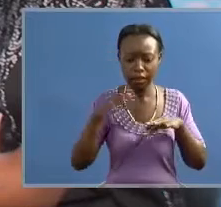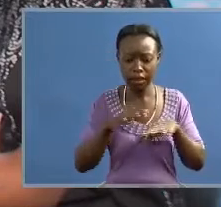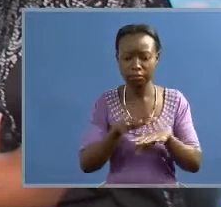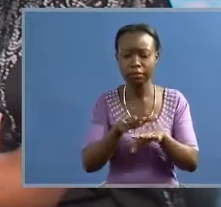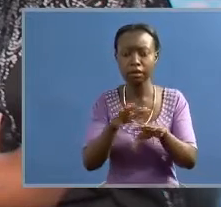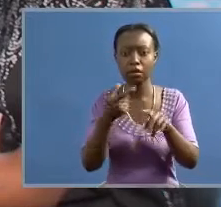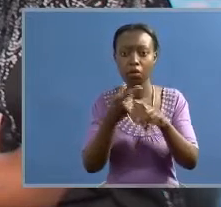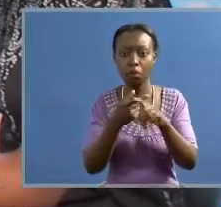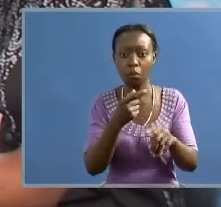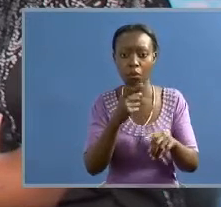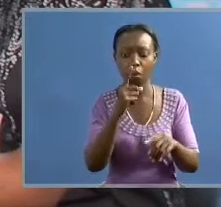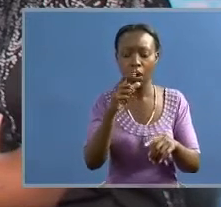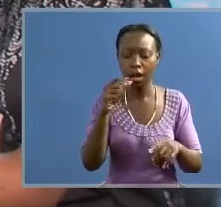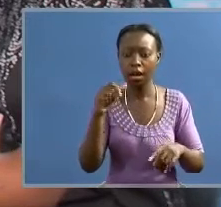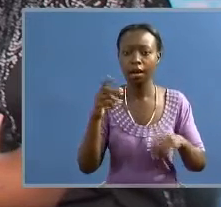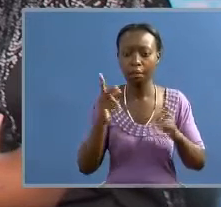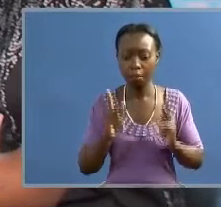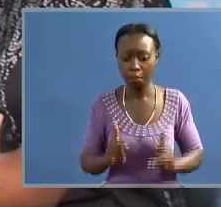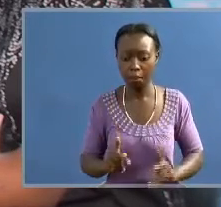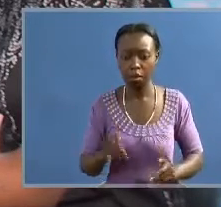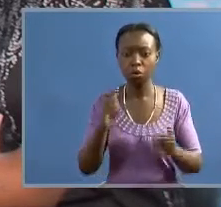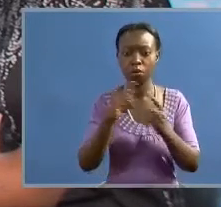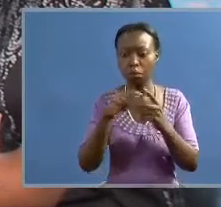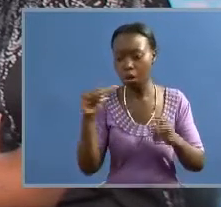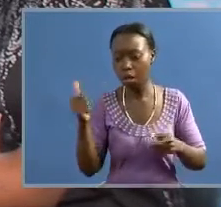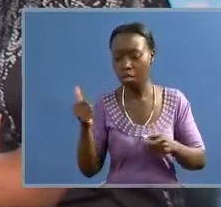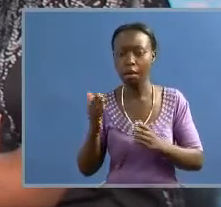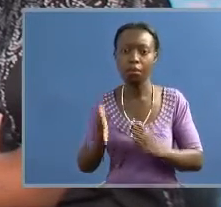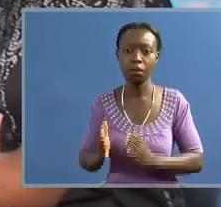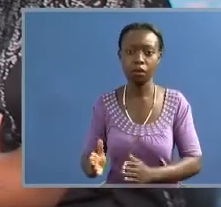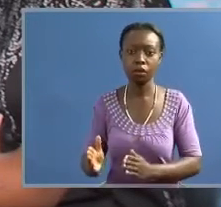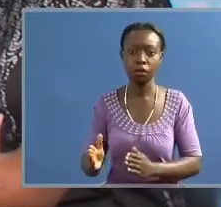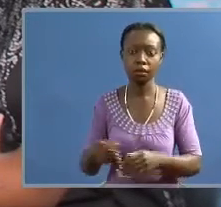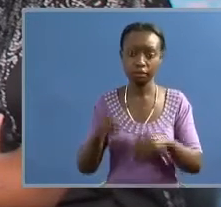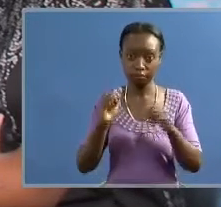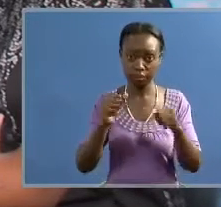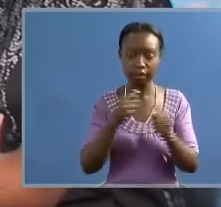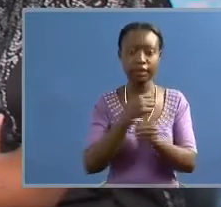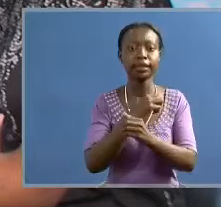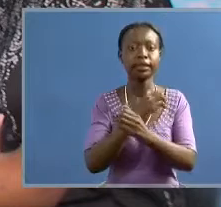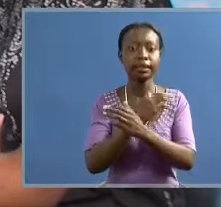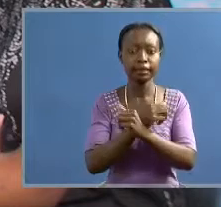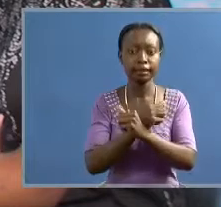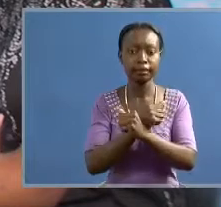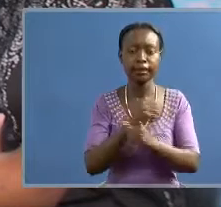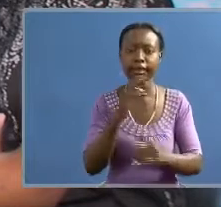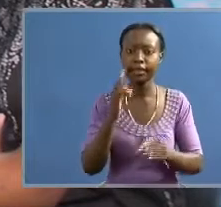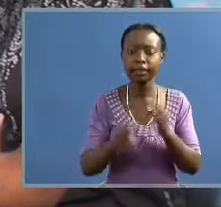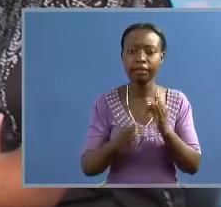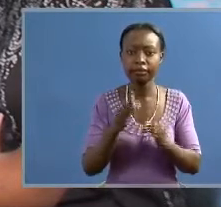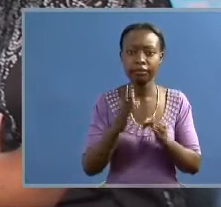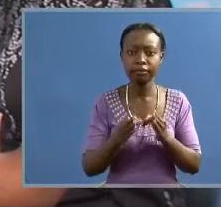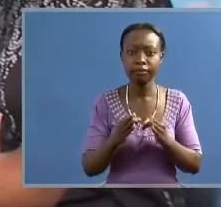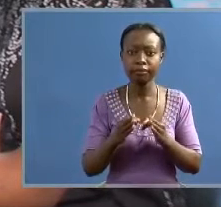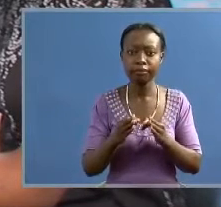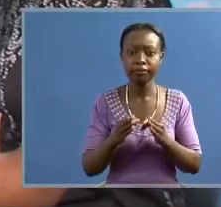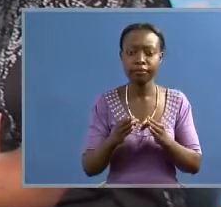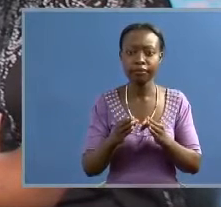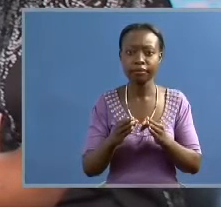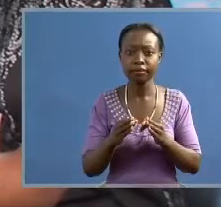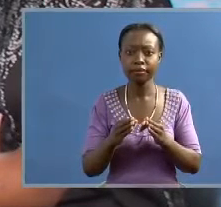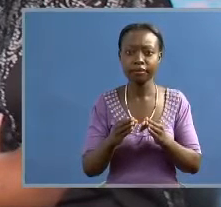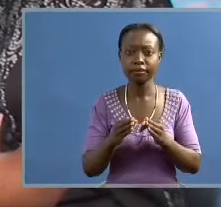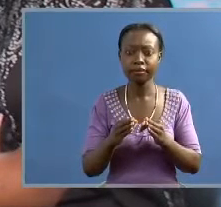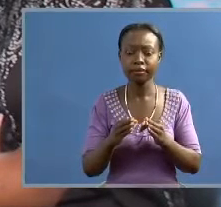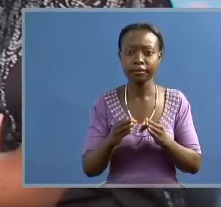person. So we would be in a very safe place if we have social distancing or we maintain